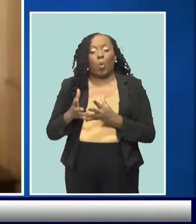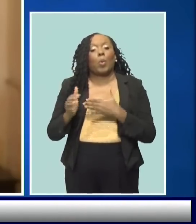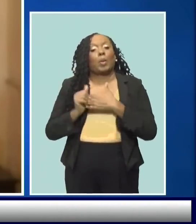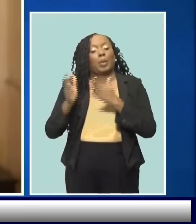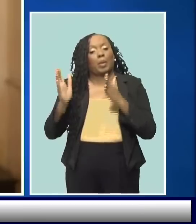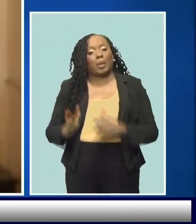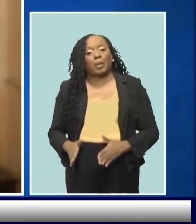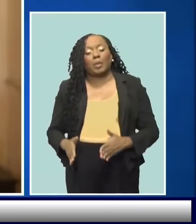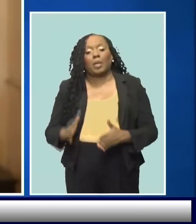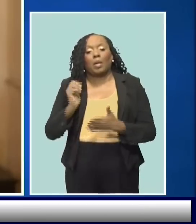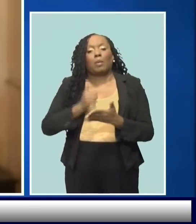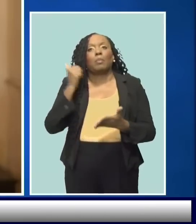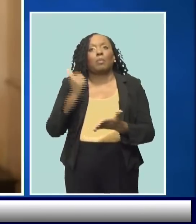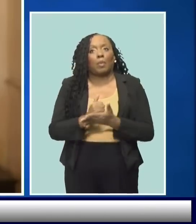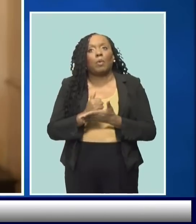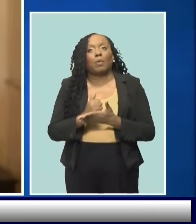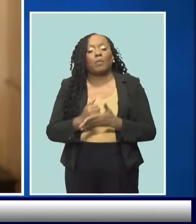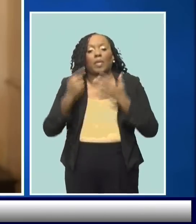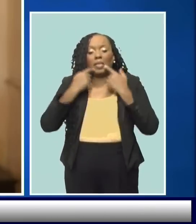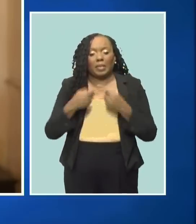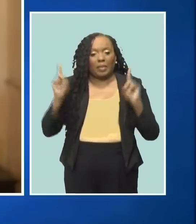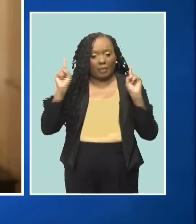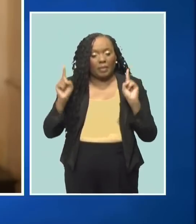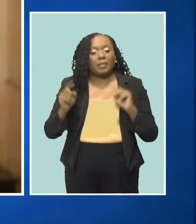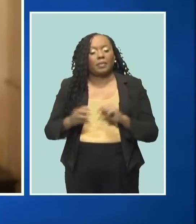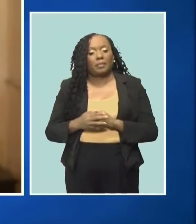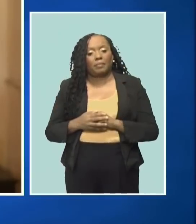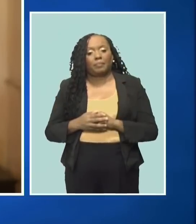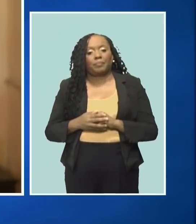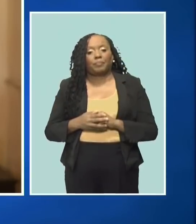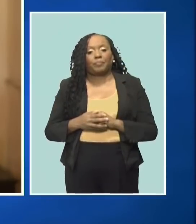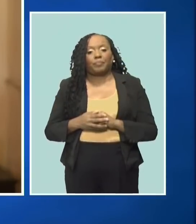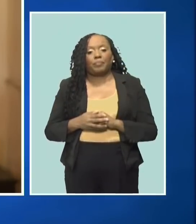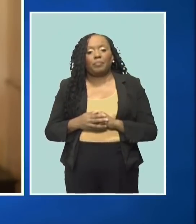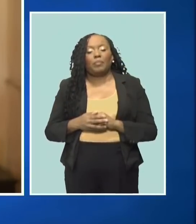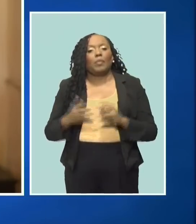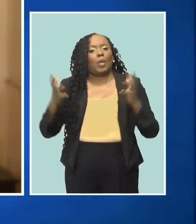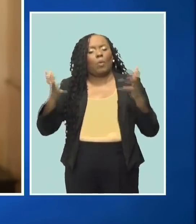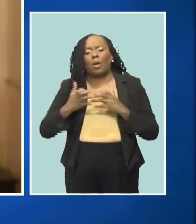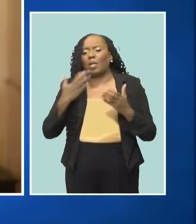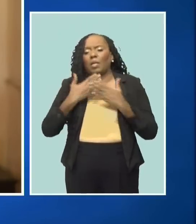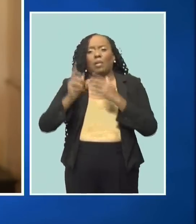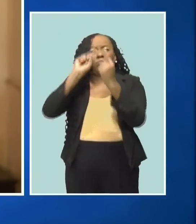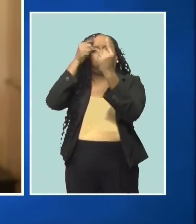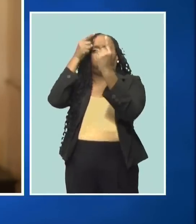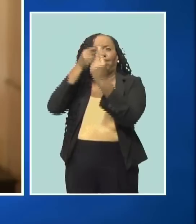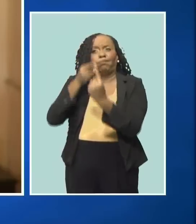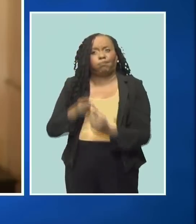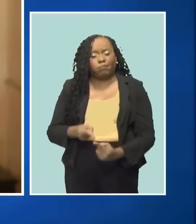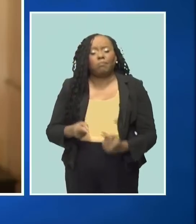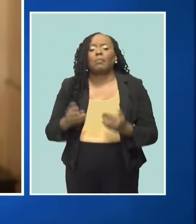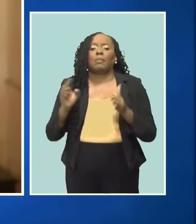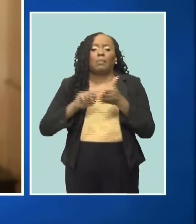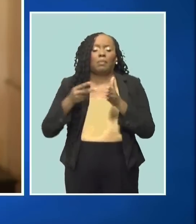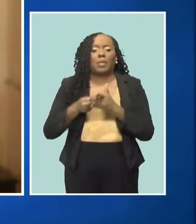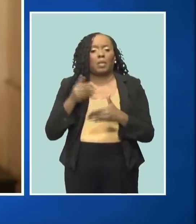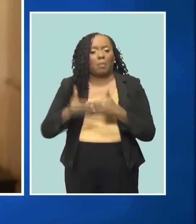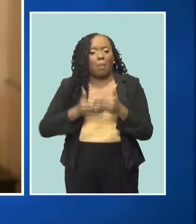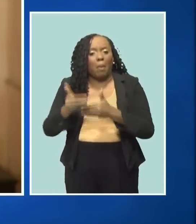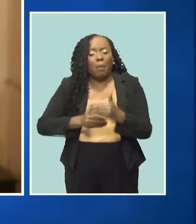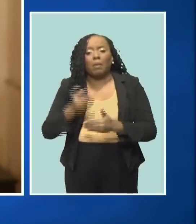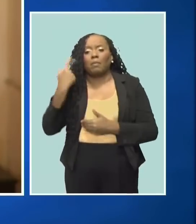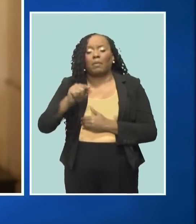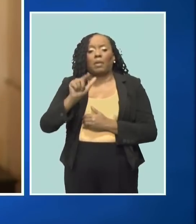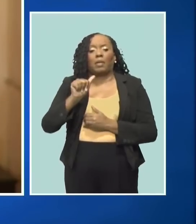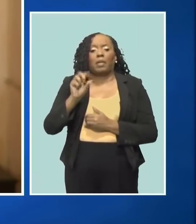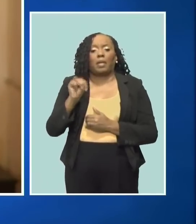landmark political declaration with a clear set of actions and ambitious targets. These will drive progress in the AMR